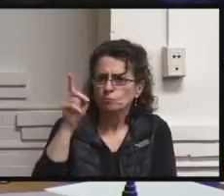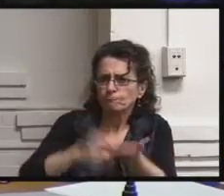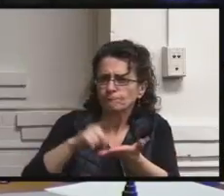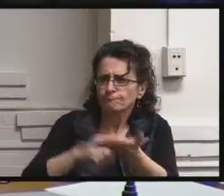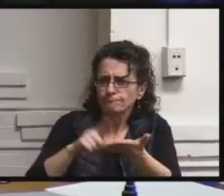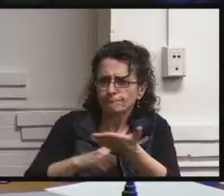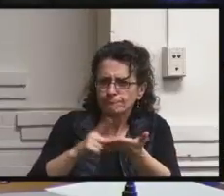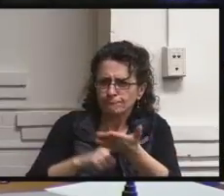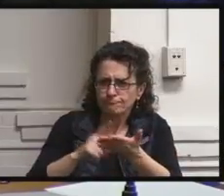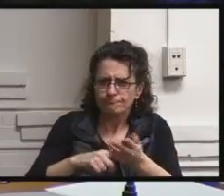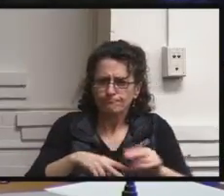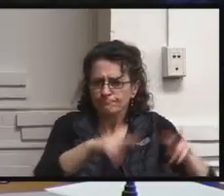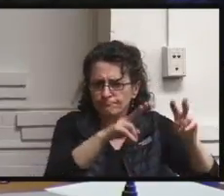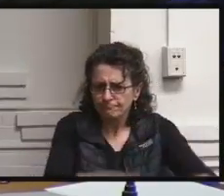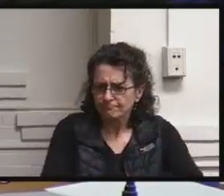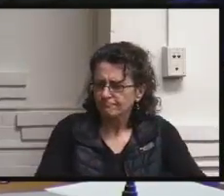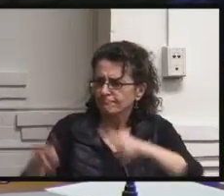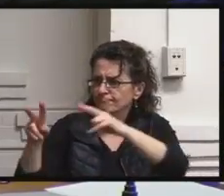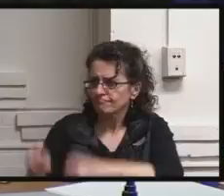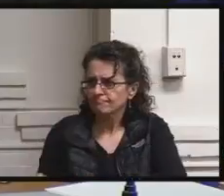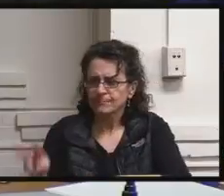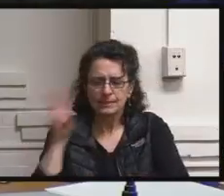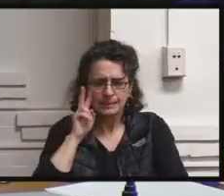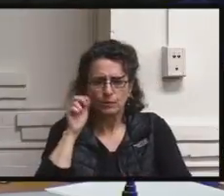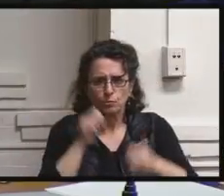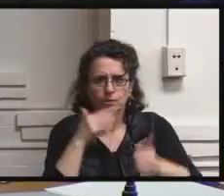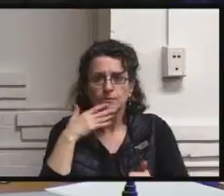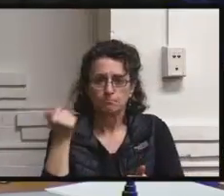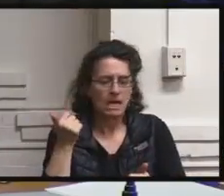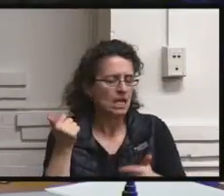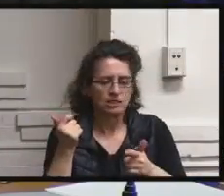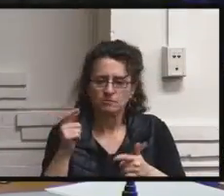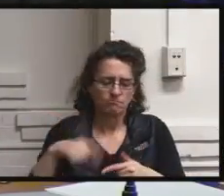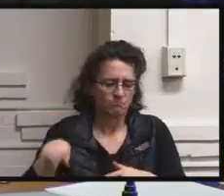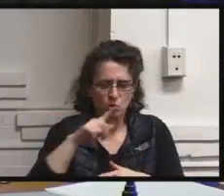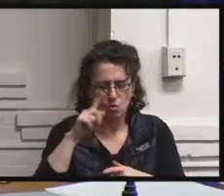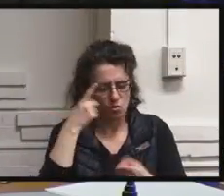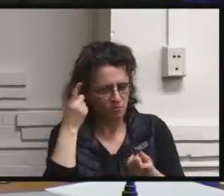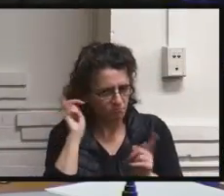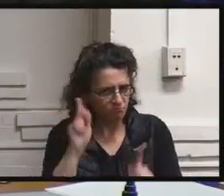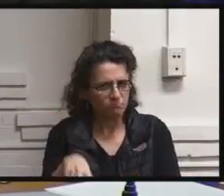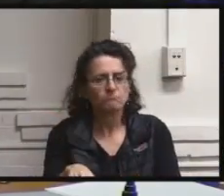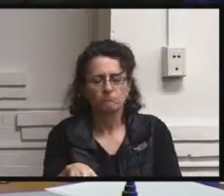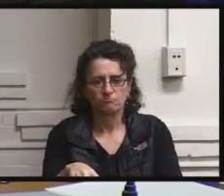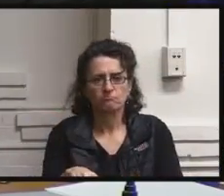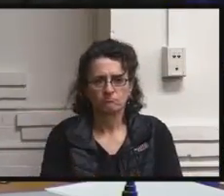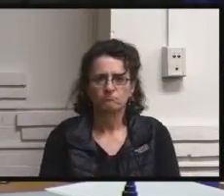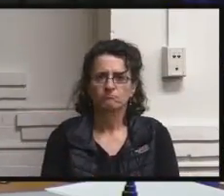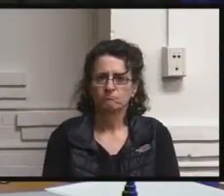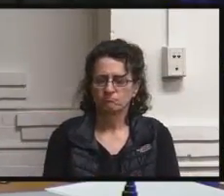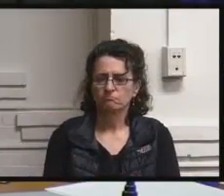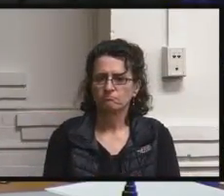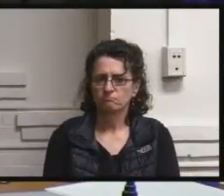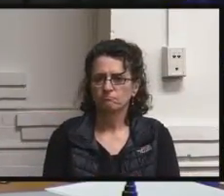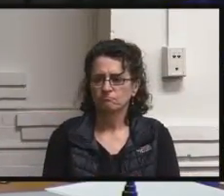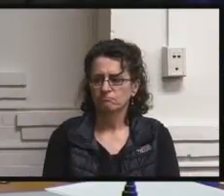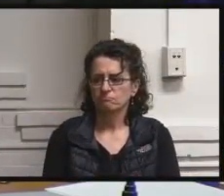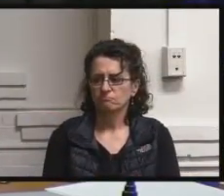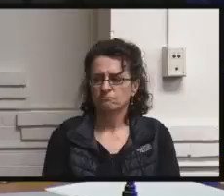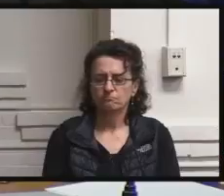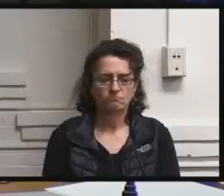of developing what that system would look like and then being able to compare that, the results of that effort, to the current system and